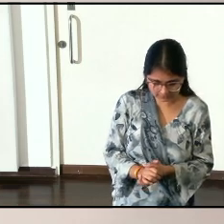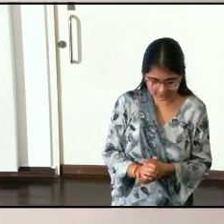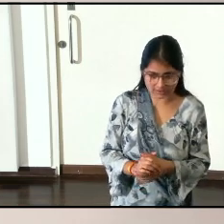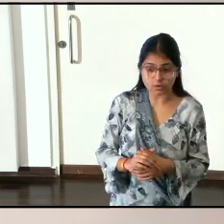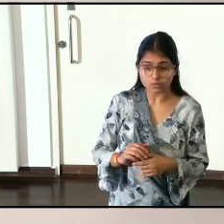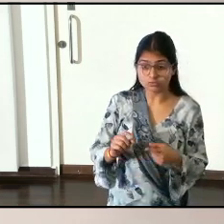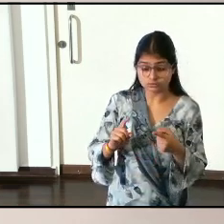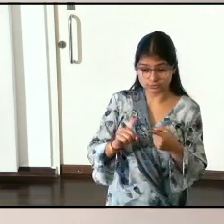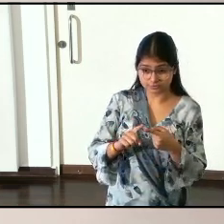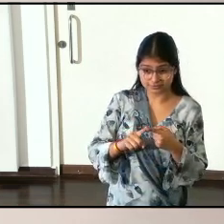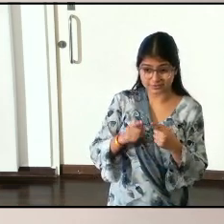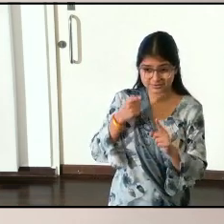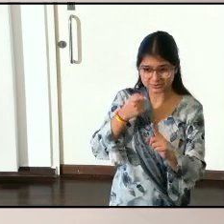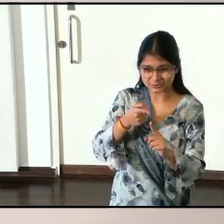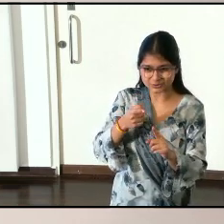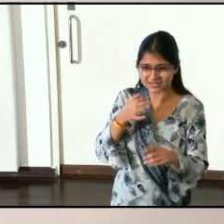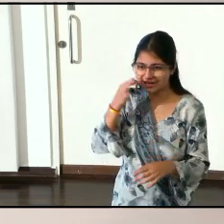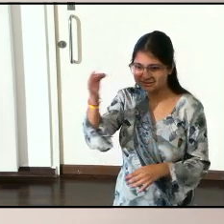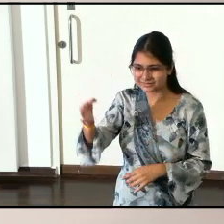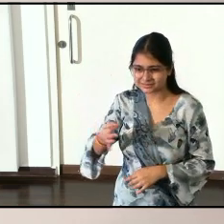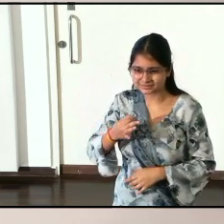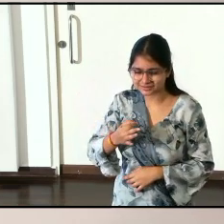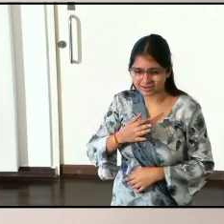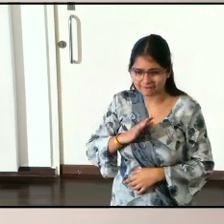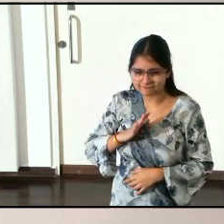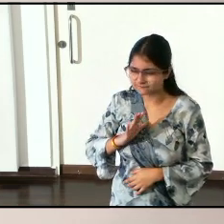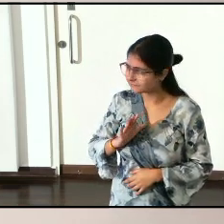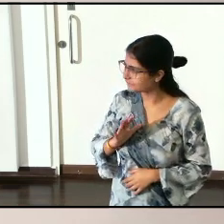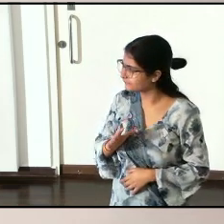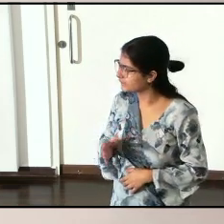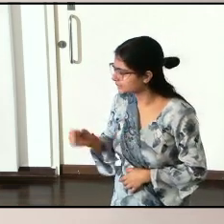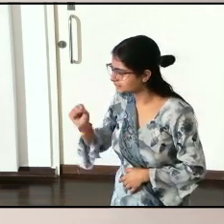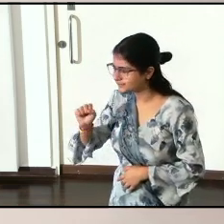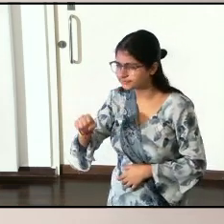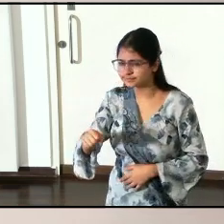point that you raised, is it working? Yeah.